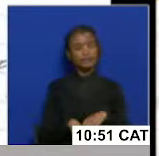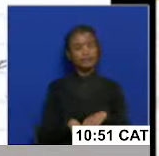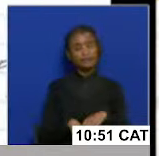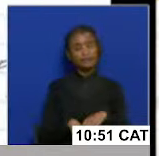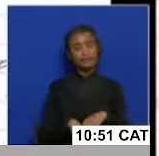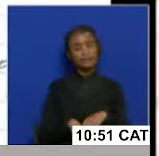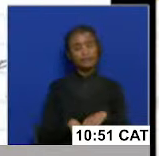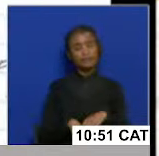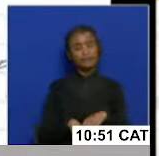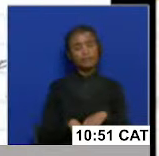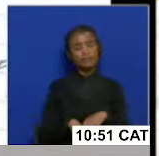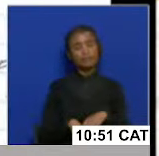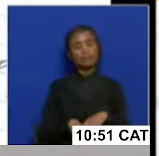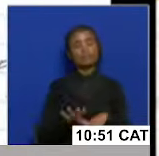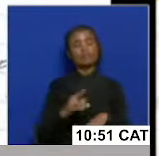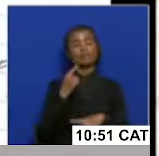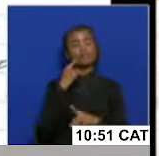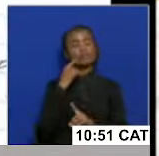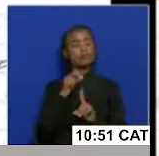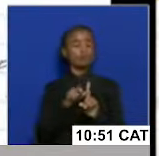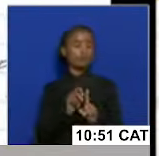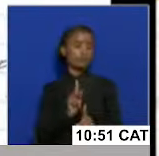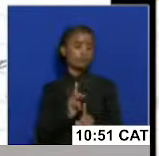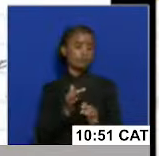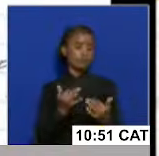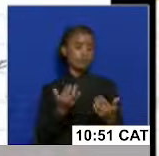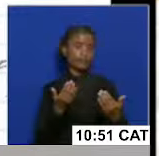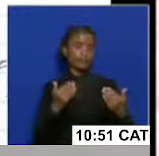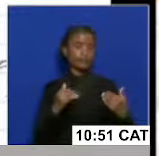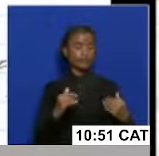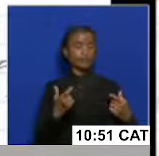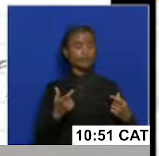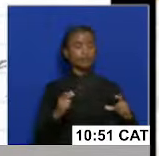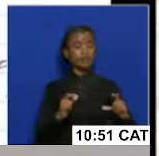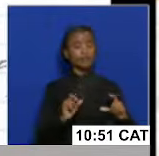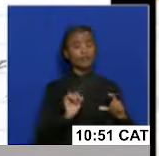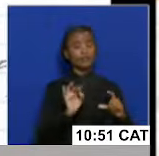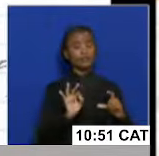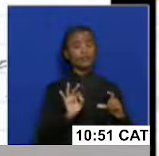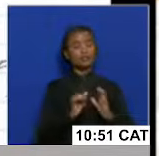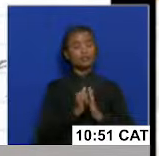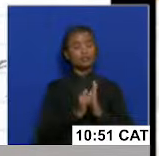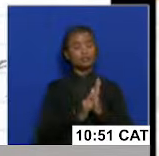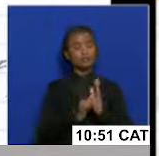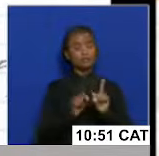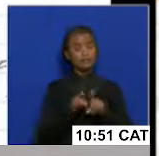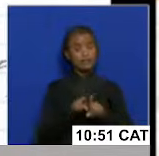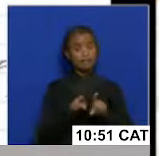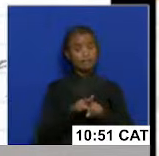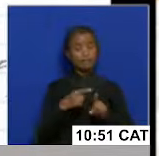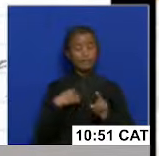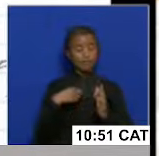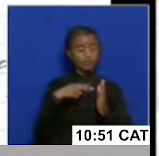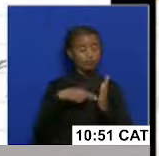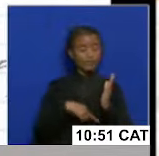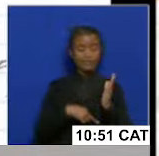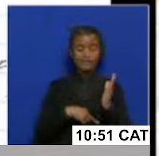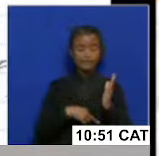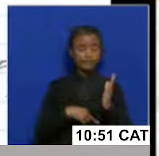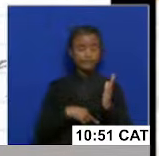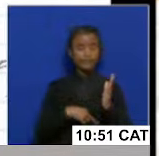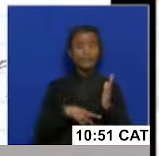Witness K, if you have regard to paragraph 3 of that same statement, I won't read it, but you can see there that